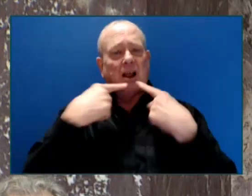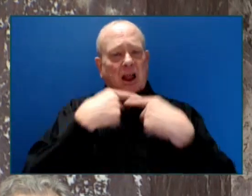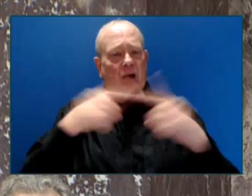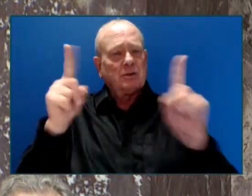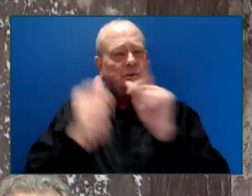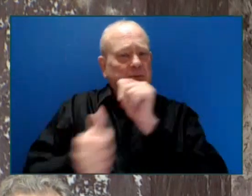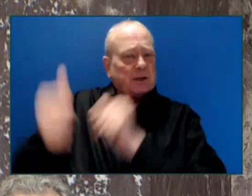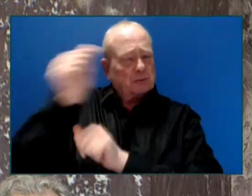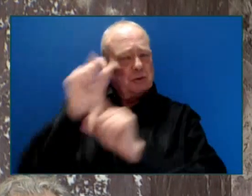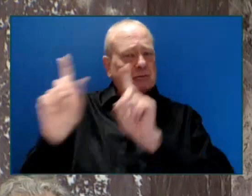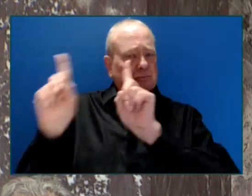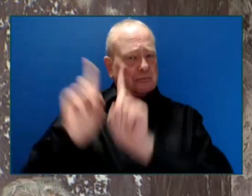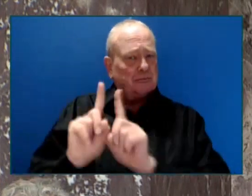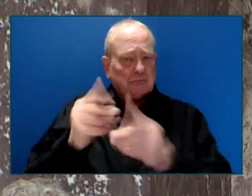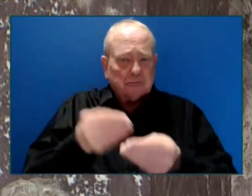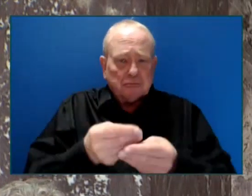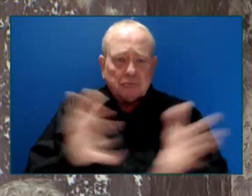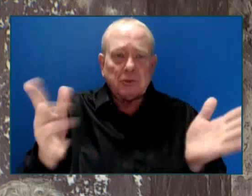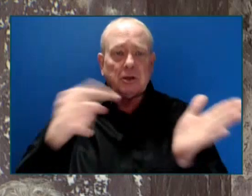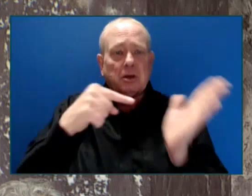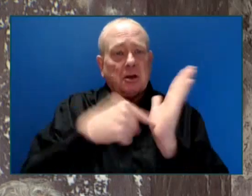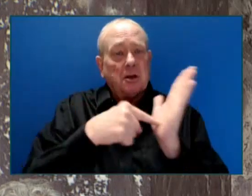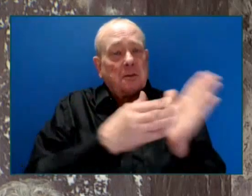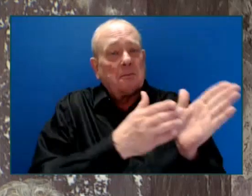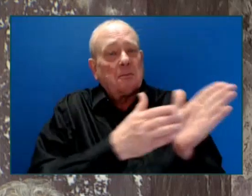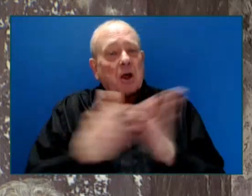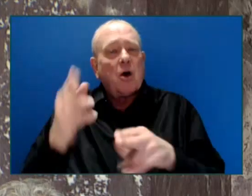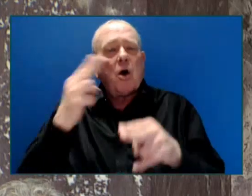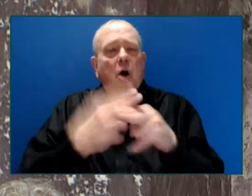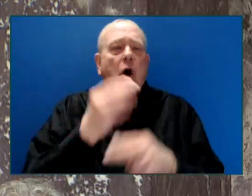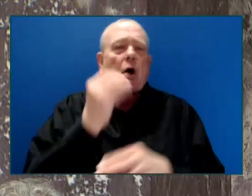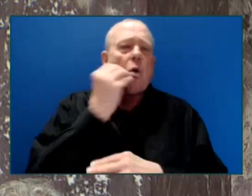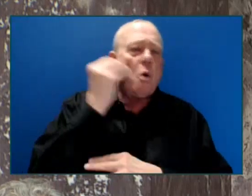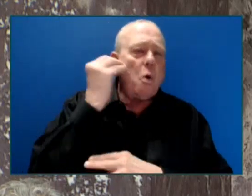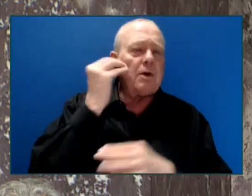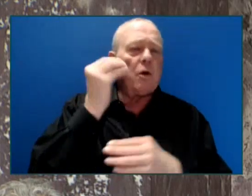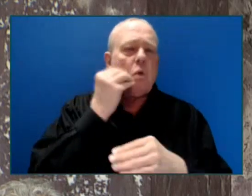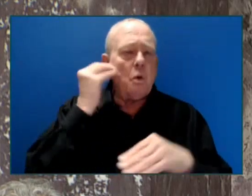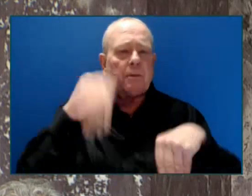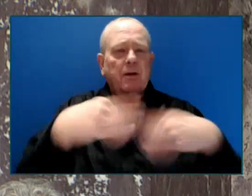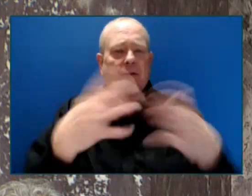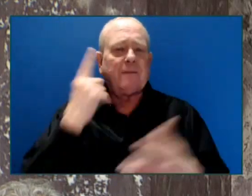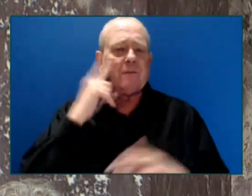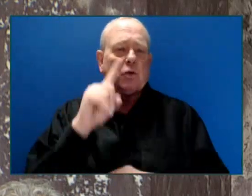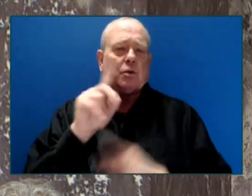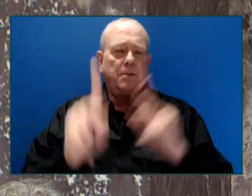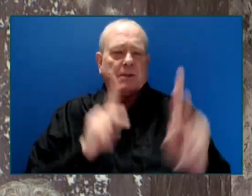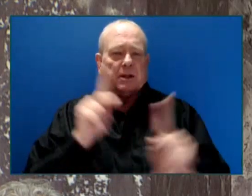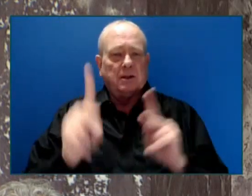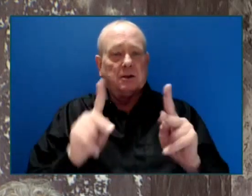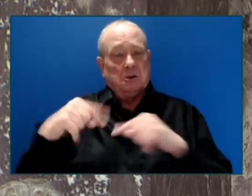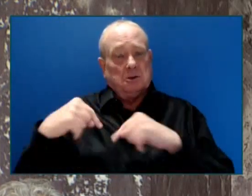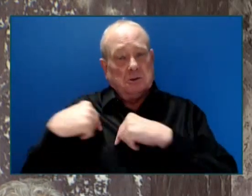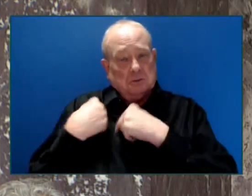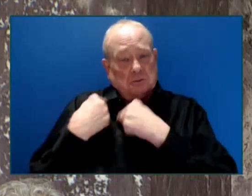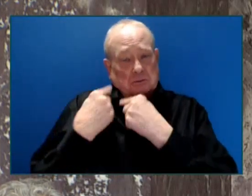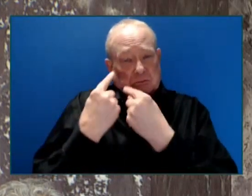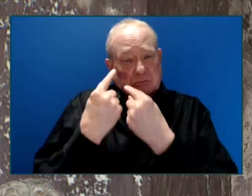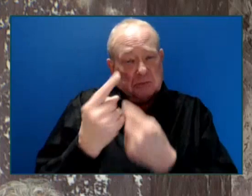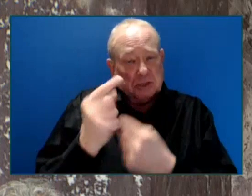people, Honourable Speaker. We know decades of underinvestment in housing. We know with interest rates going